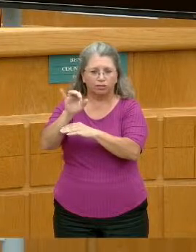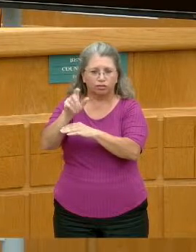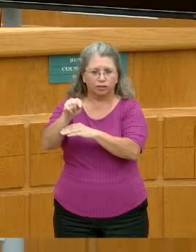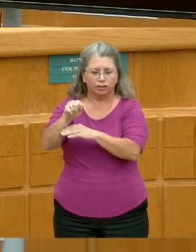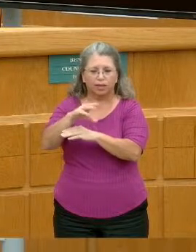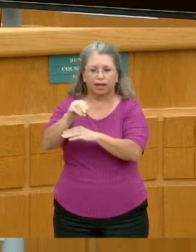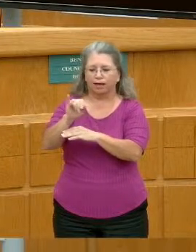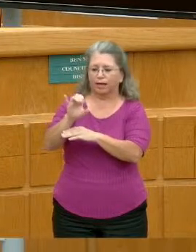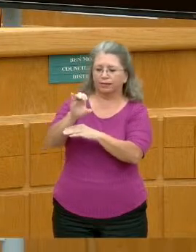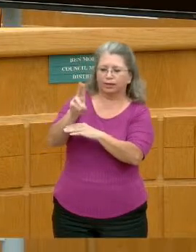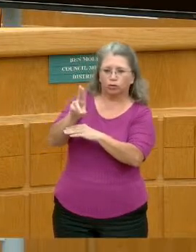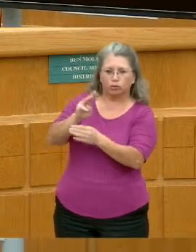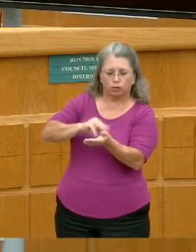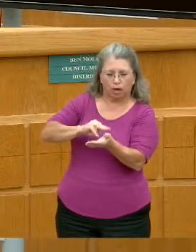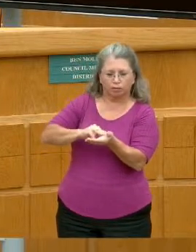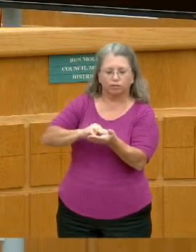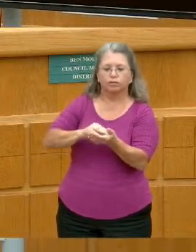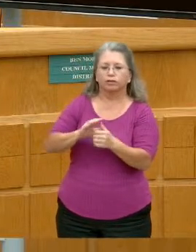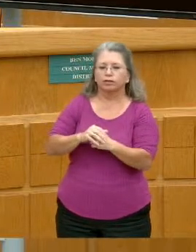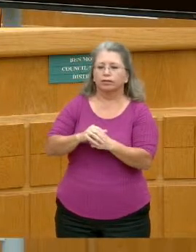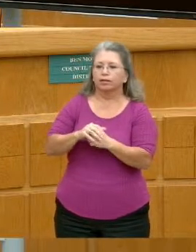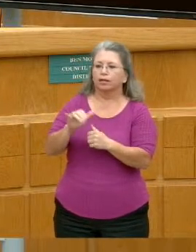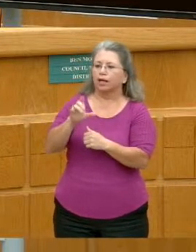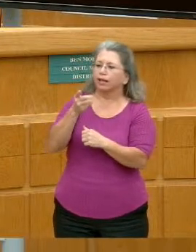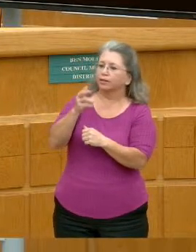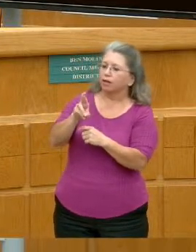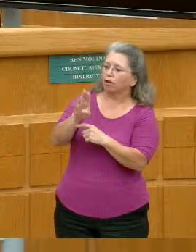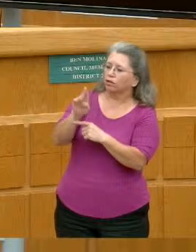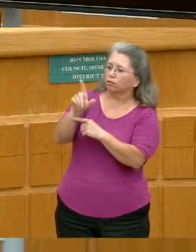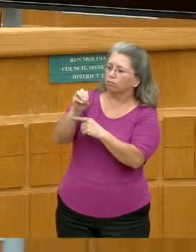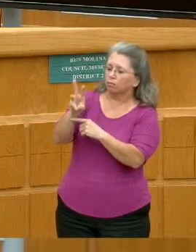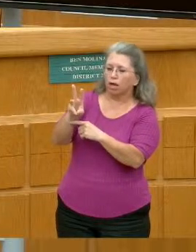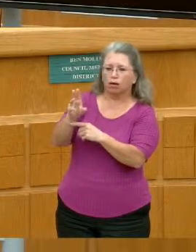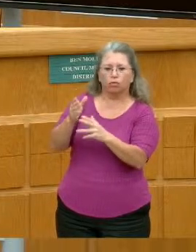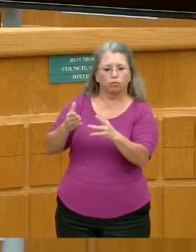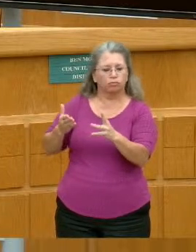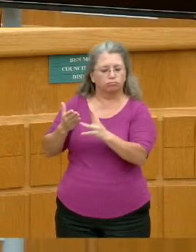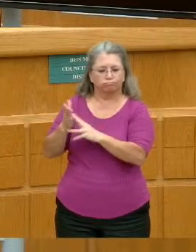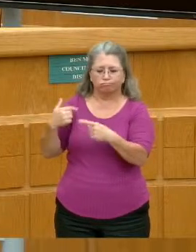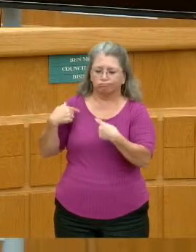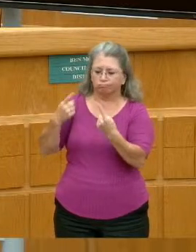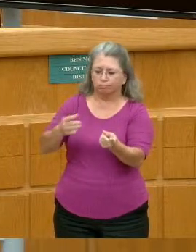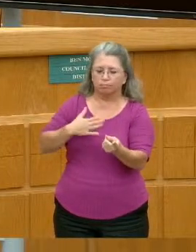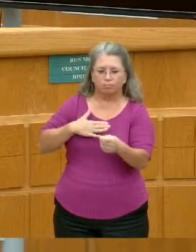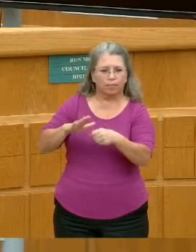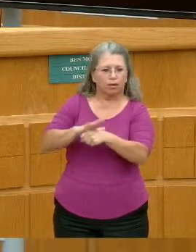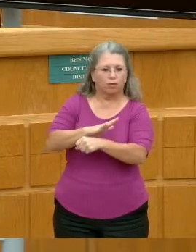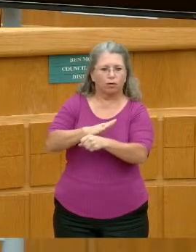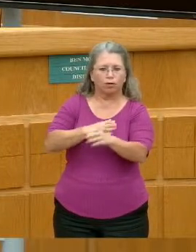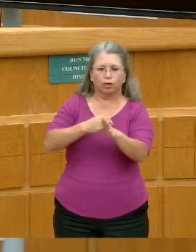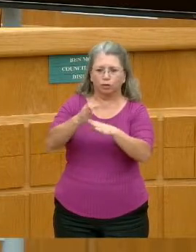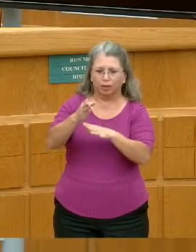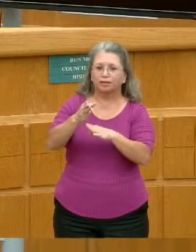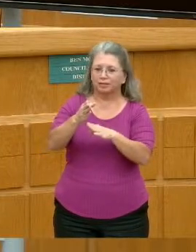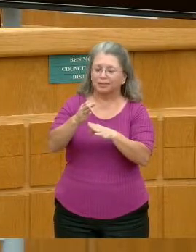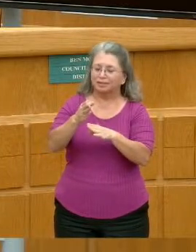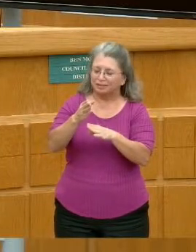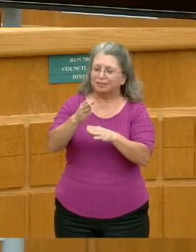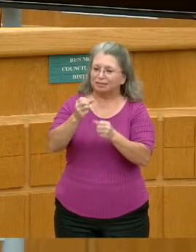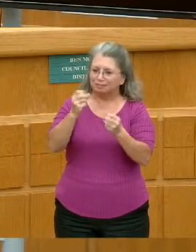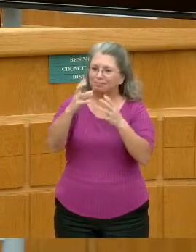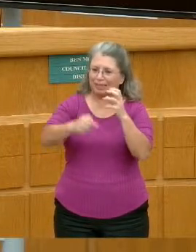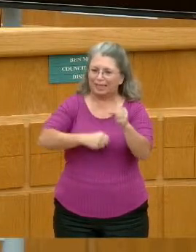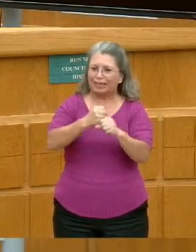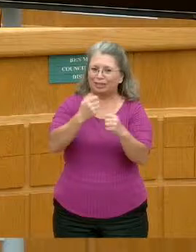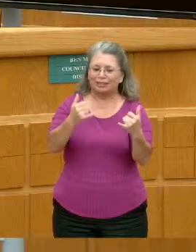doctor. And like Dr. Blow, and throughout my career, which is a number of years now, and I'm not